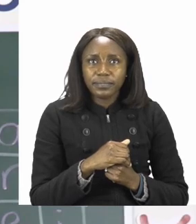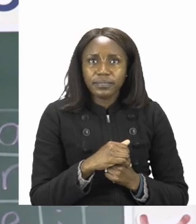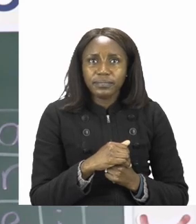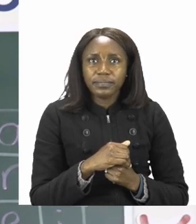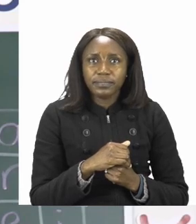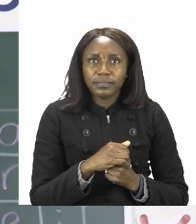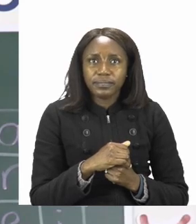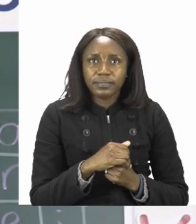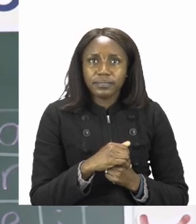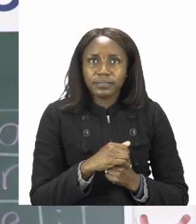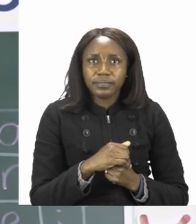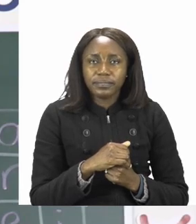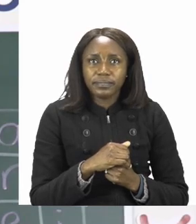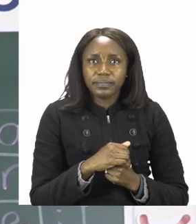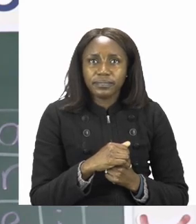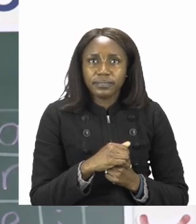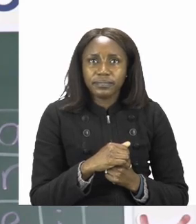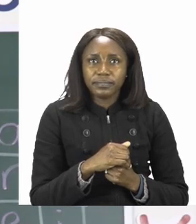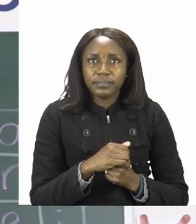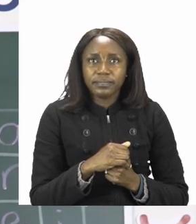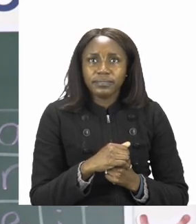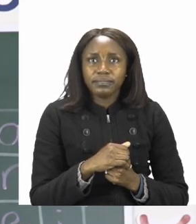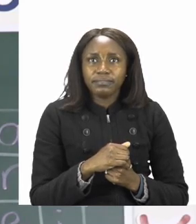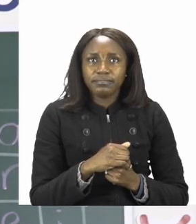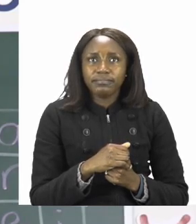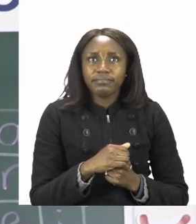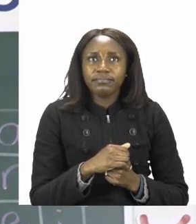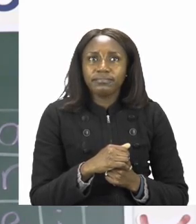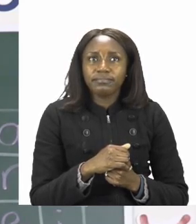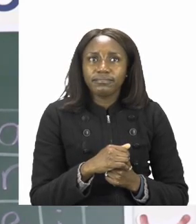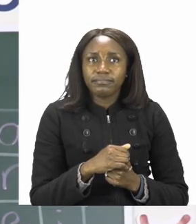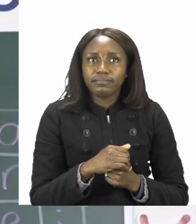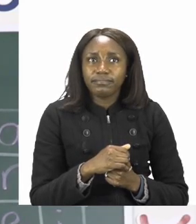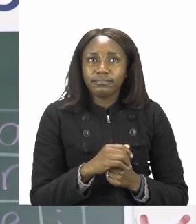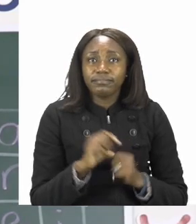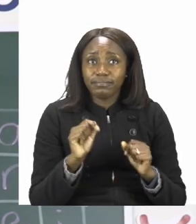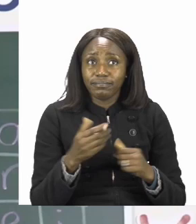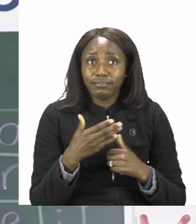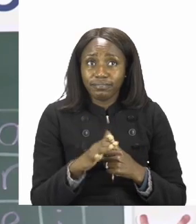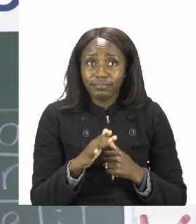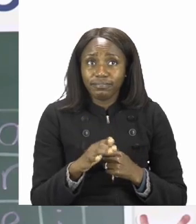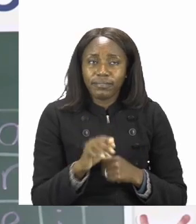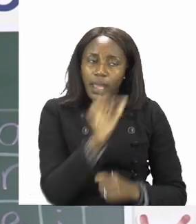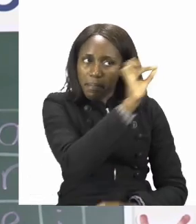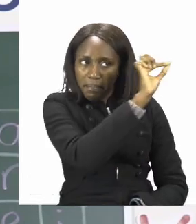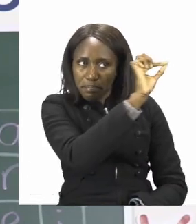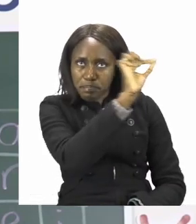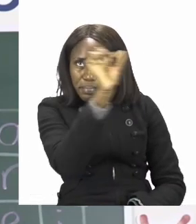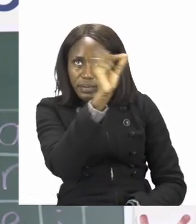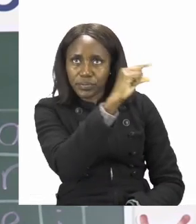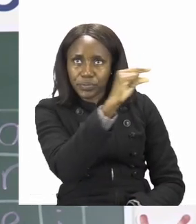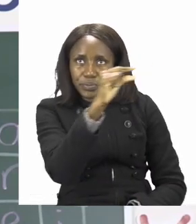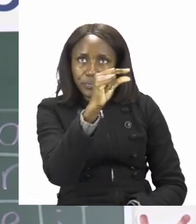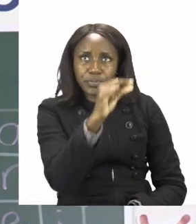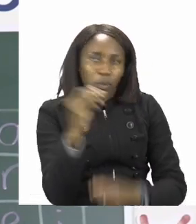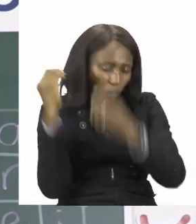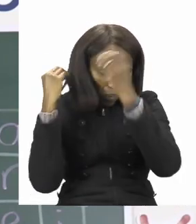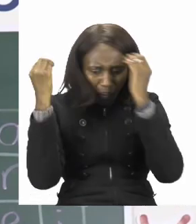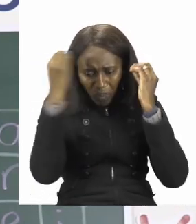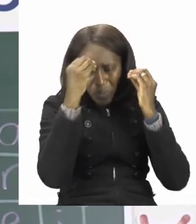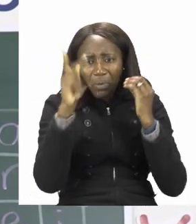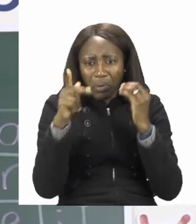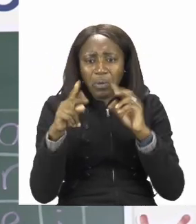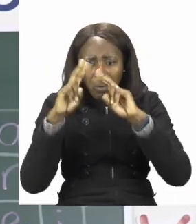then go right back up where you started. And then cross out the word so that you don't look for